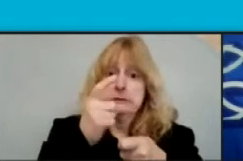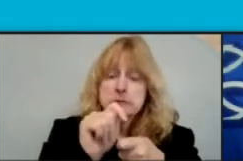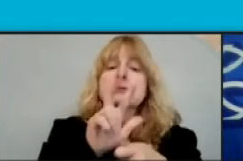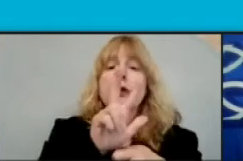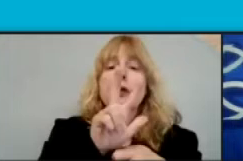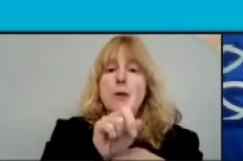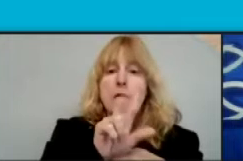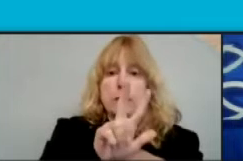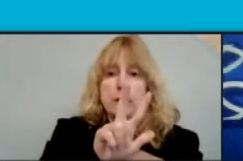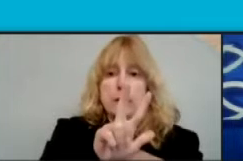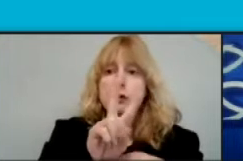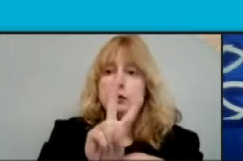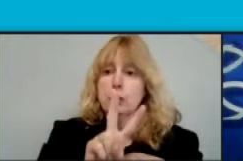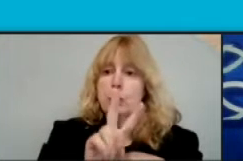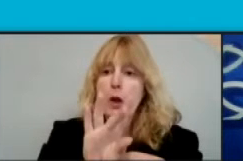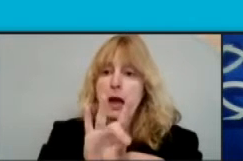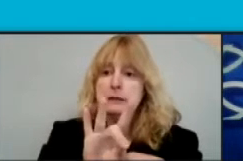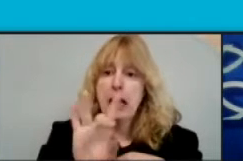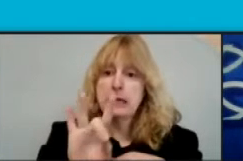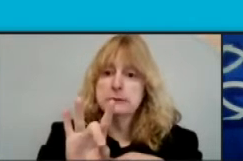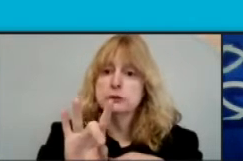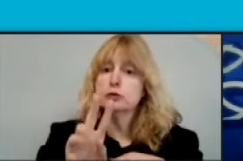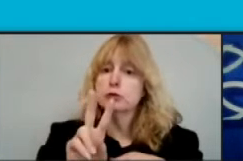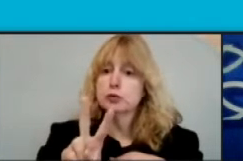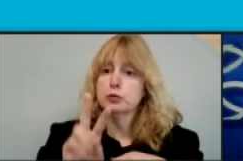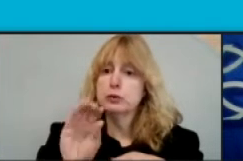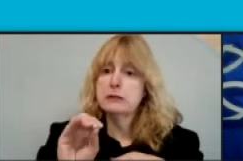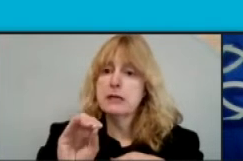313-288-2082. Again, that number is